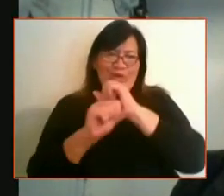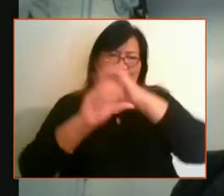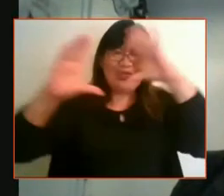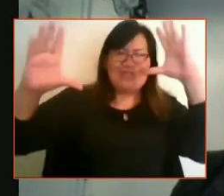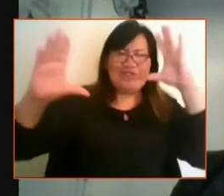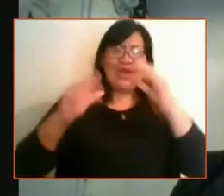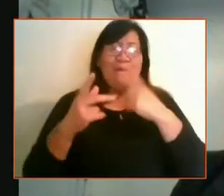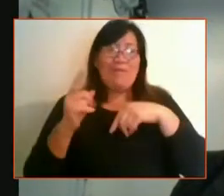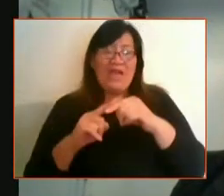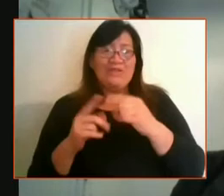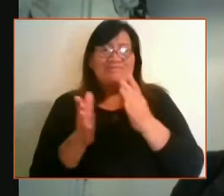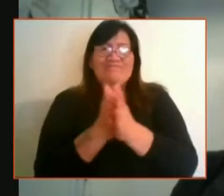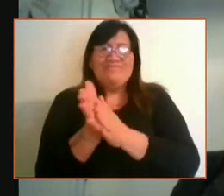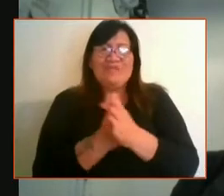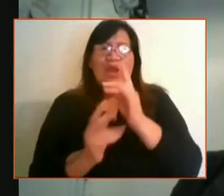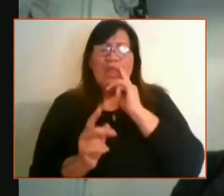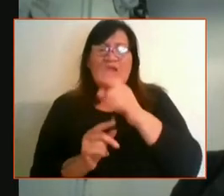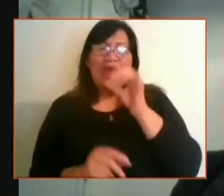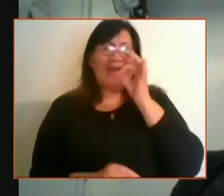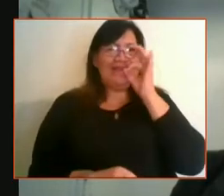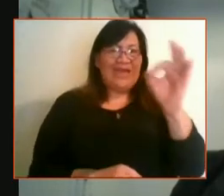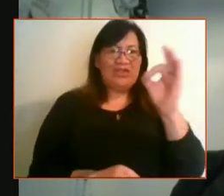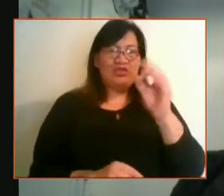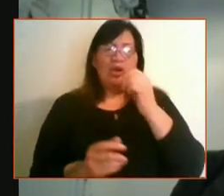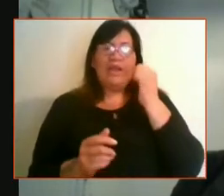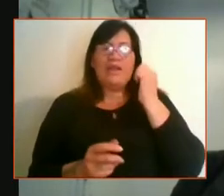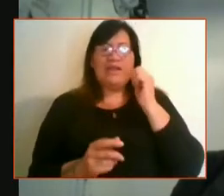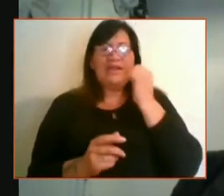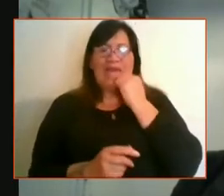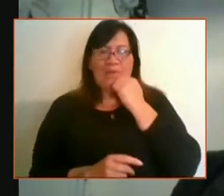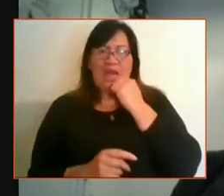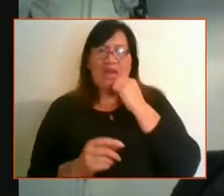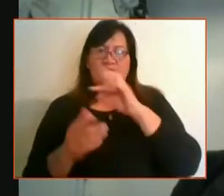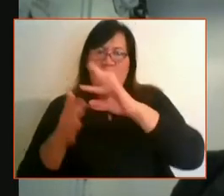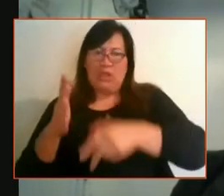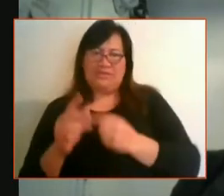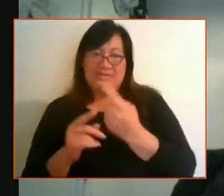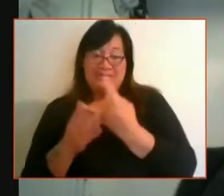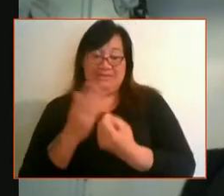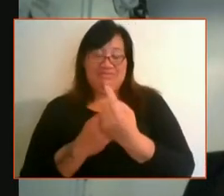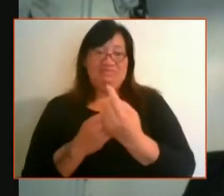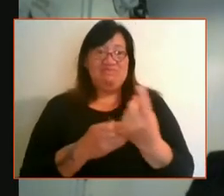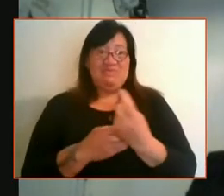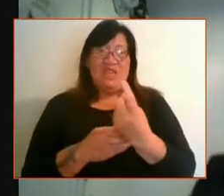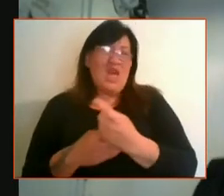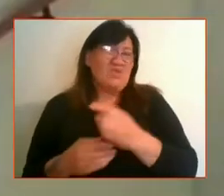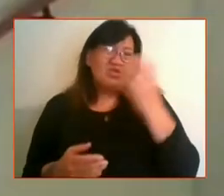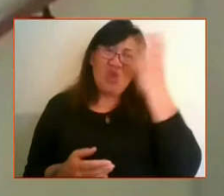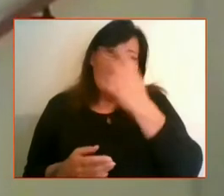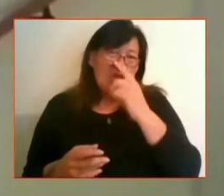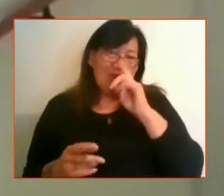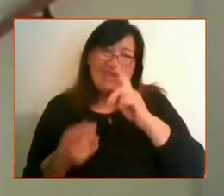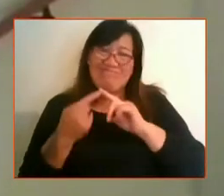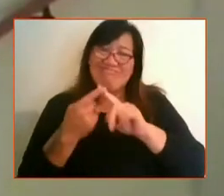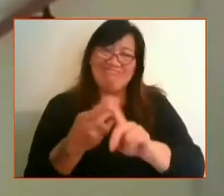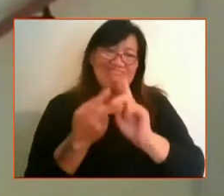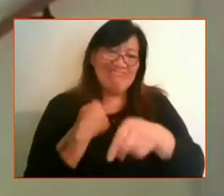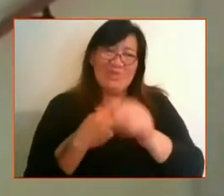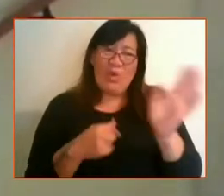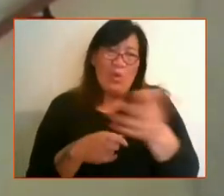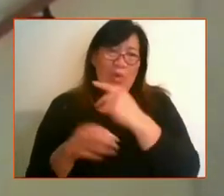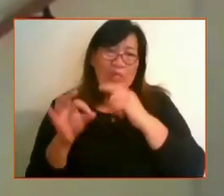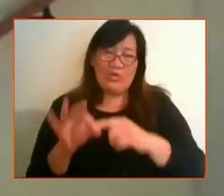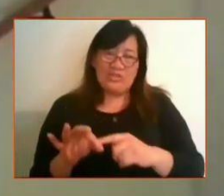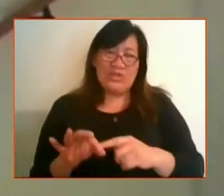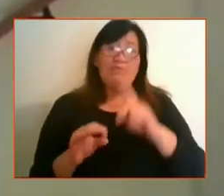particularly seeing Nationals and Labor's arts policies come out. Etefana, we didn't get to all of your questions, but we will send those